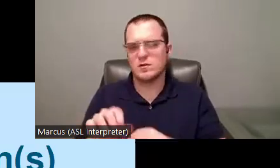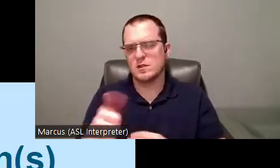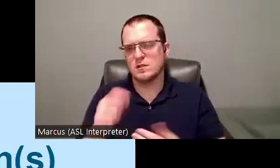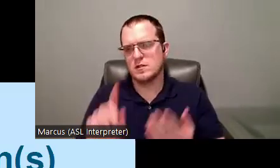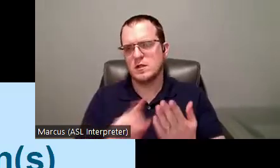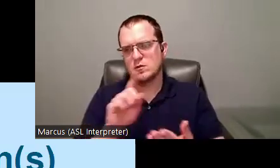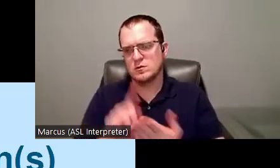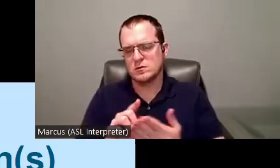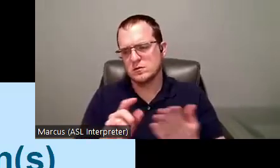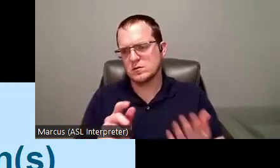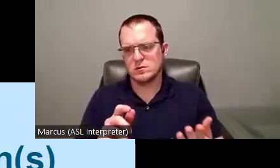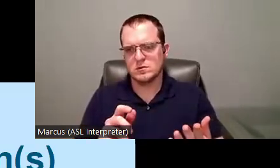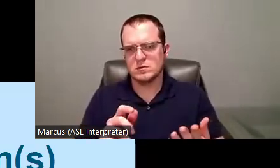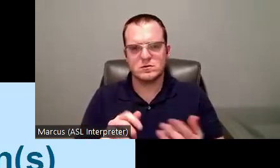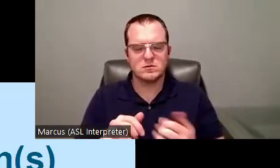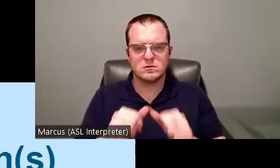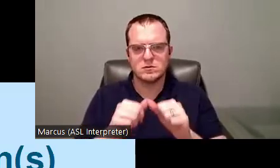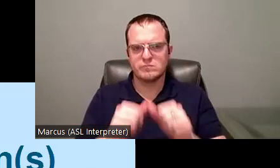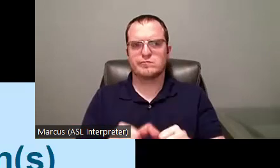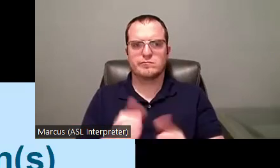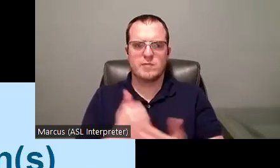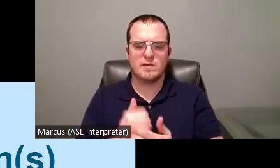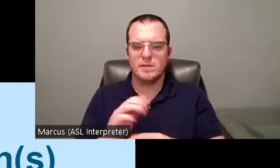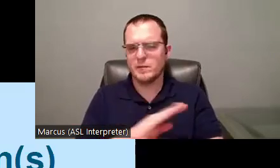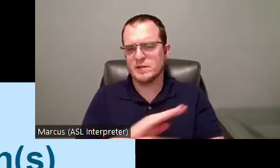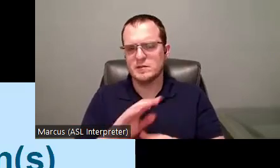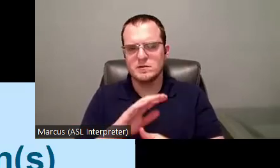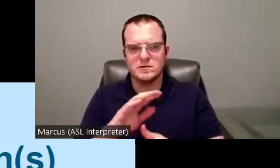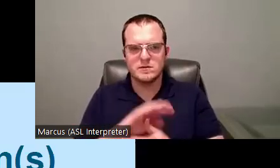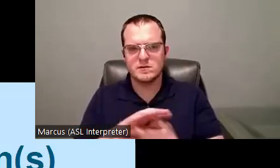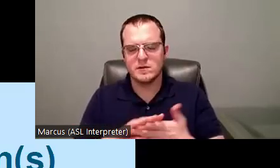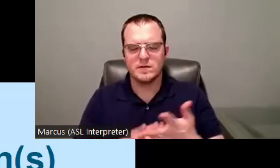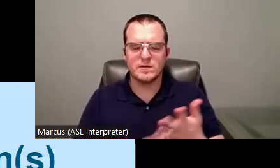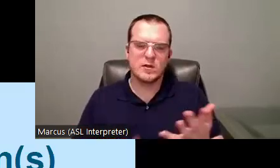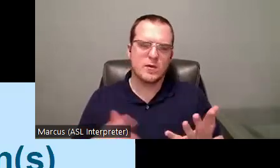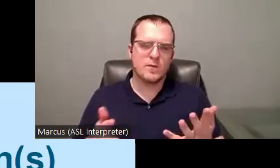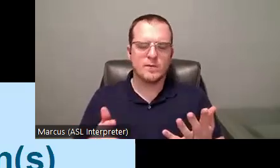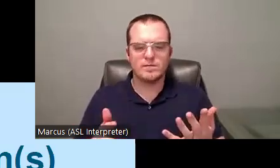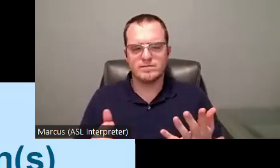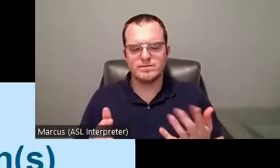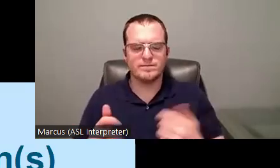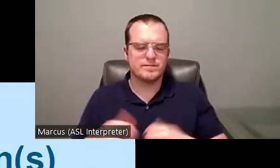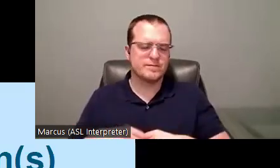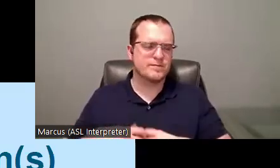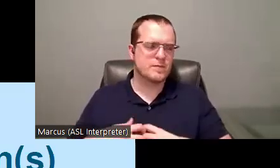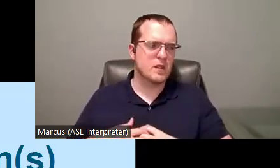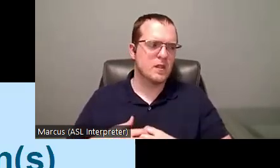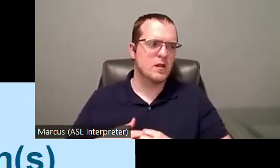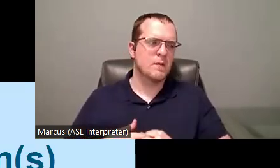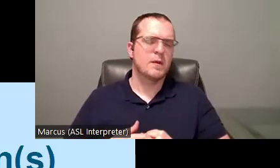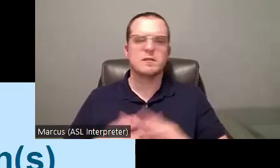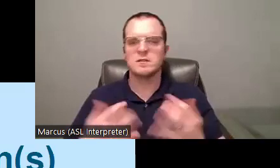to continue to help the businesses. So it's kind of a still evolving